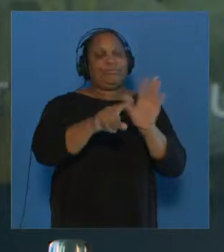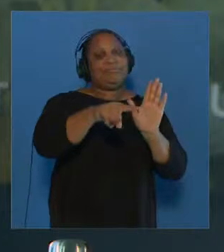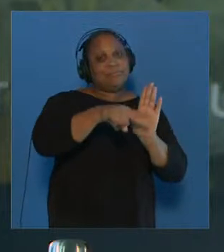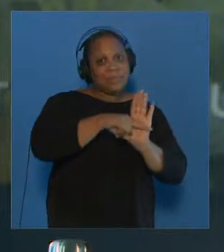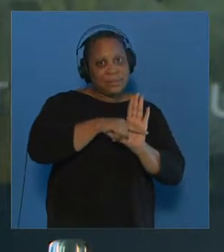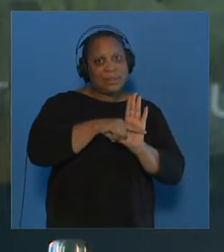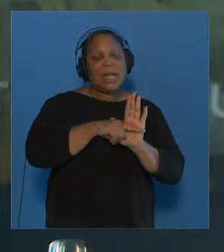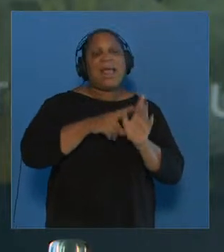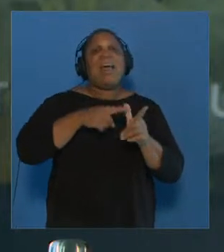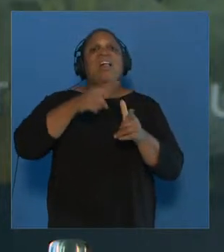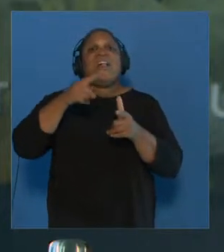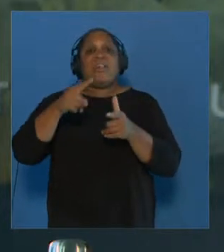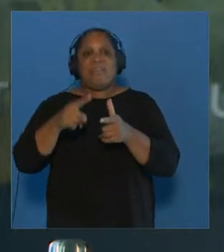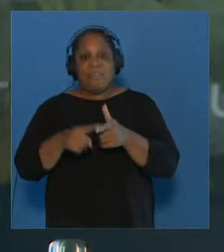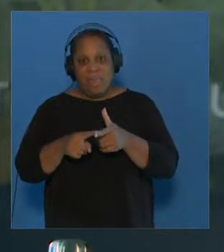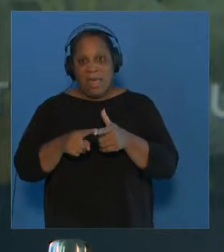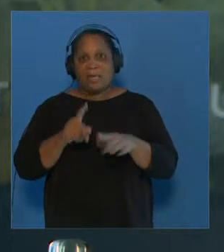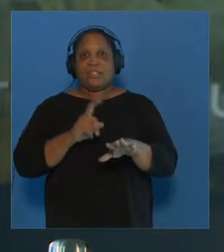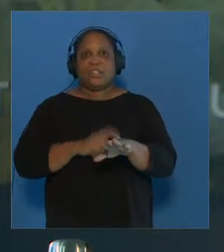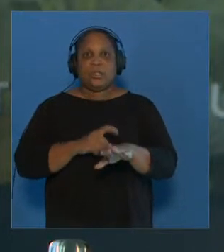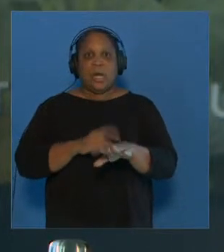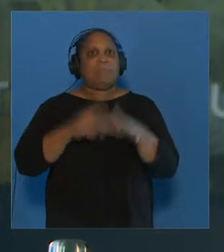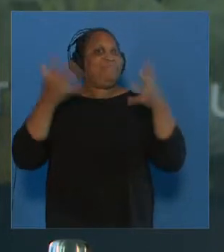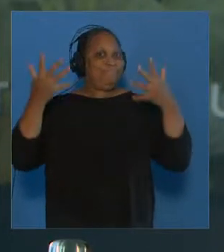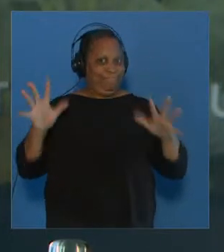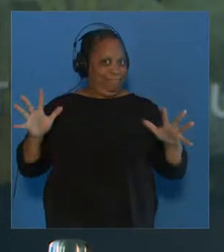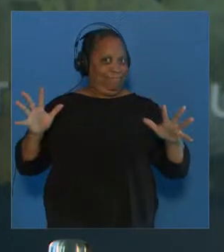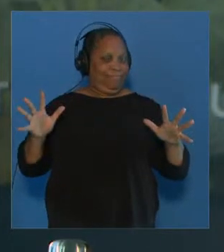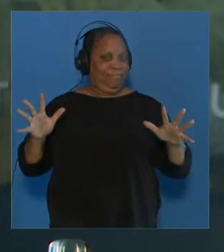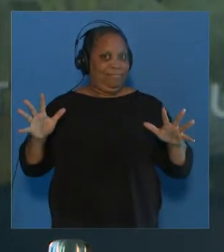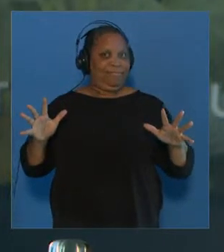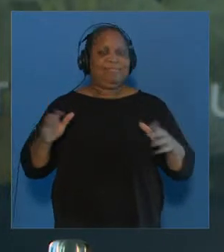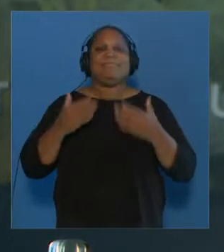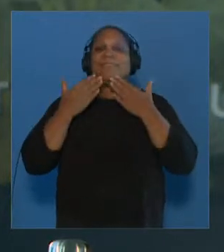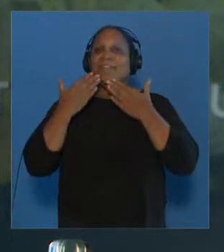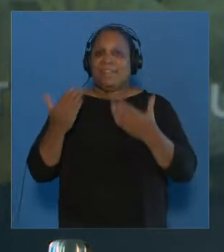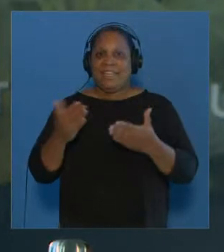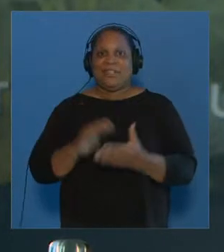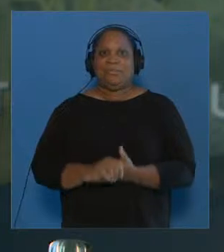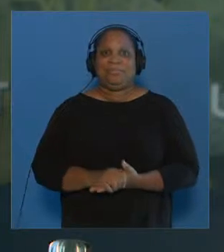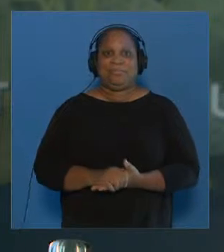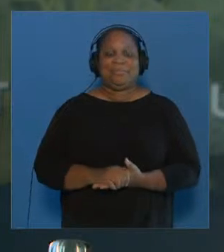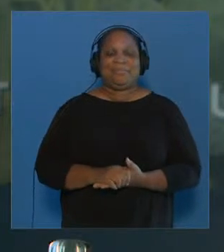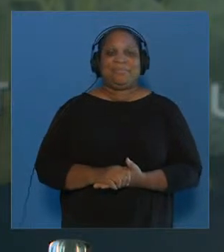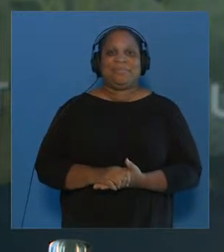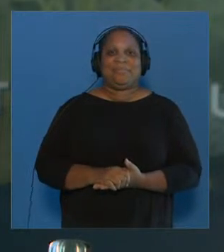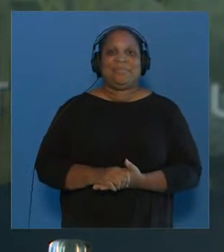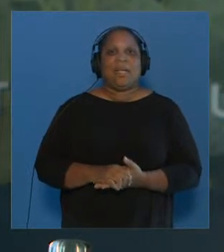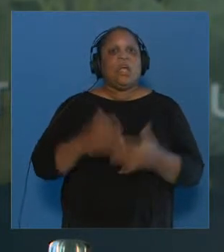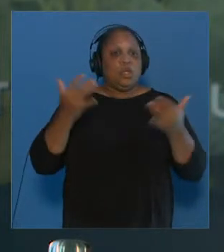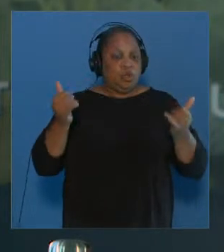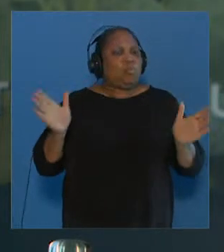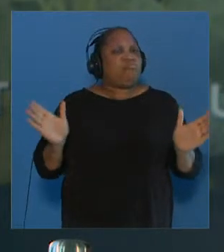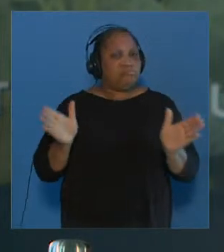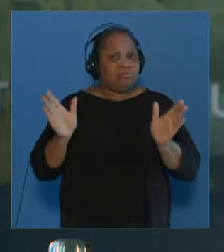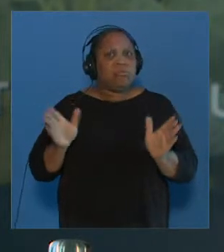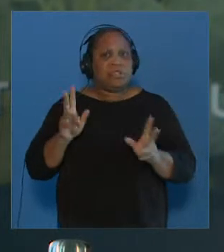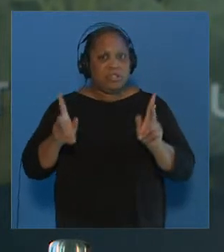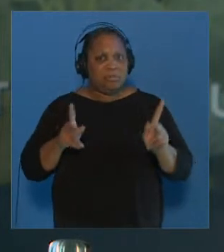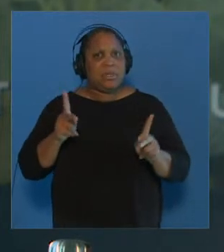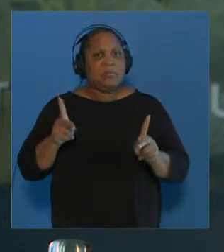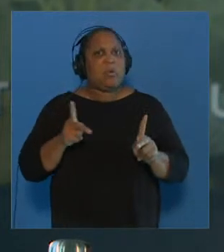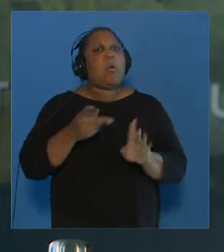negative, then your period of quarantine is ended. Thank you. So we're encouraging persons, of course, to